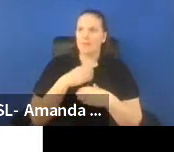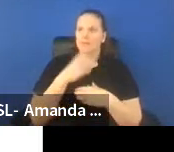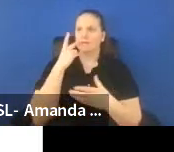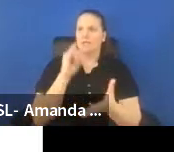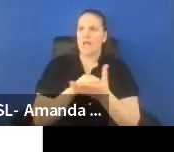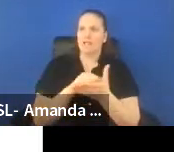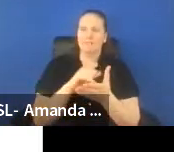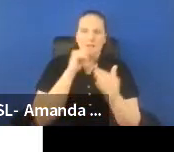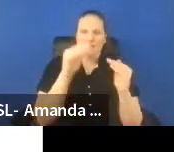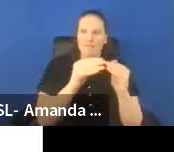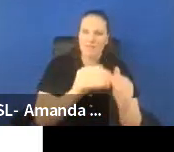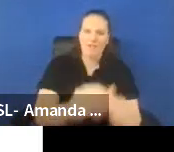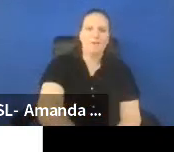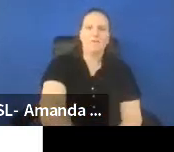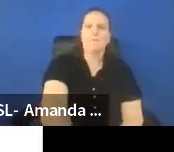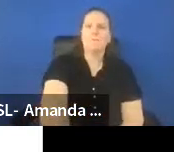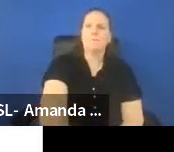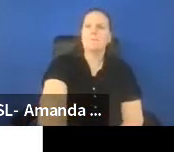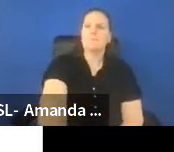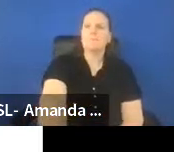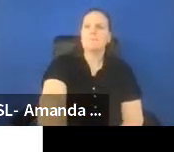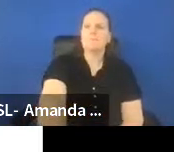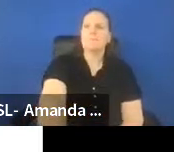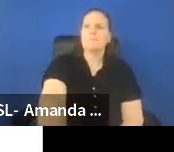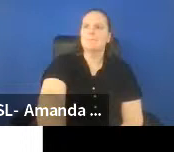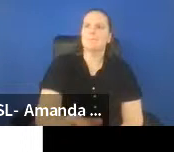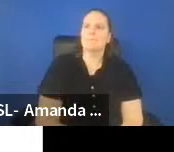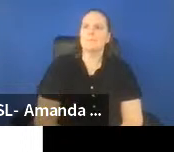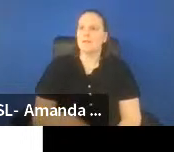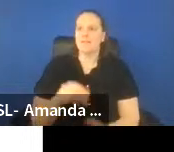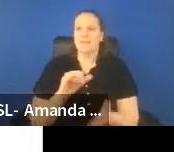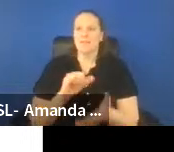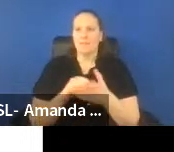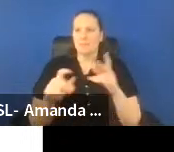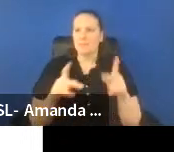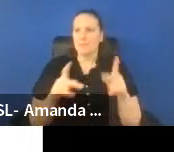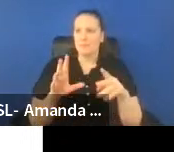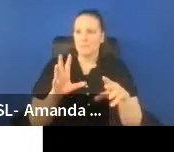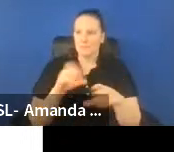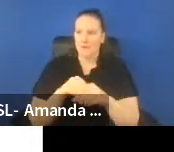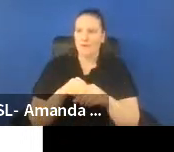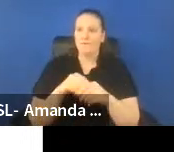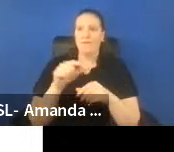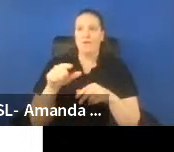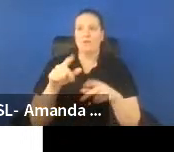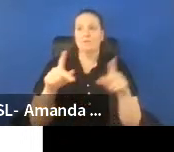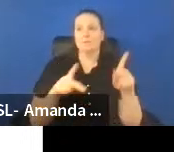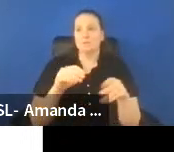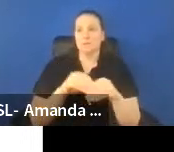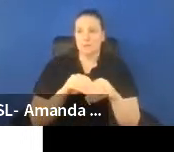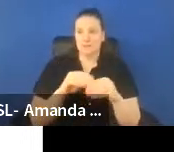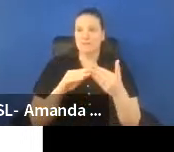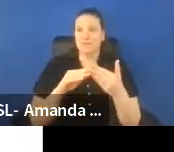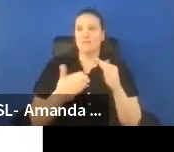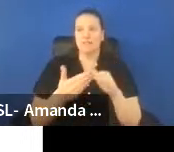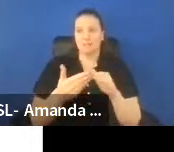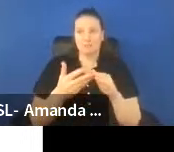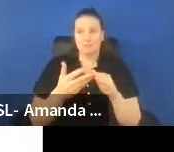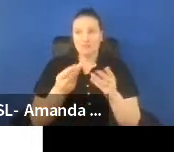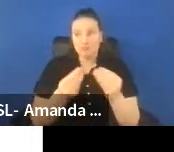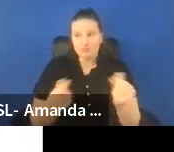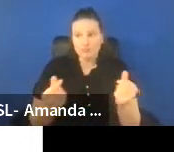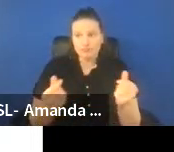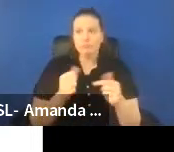and then we go to the decision makers involved, so the, those in the city who can remedy the situation, and